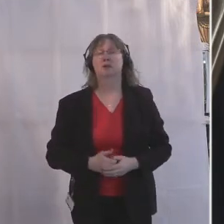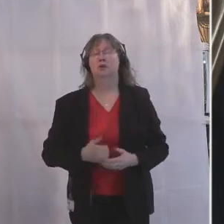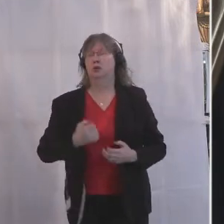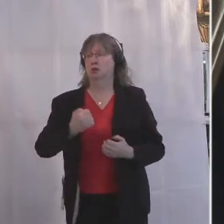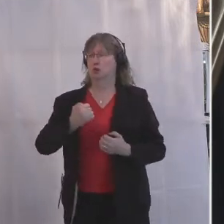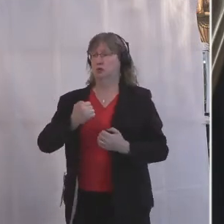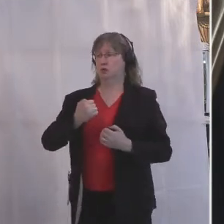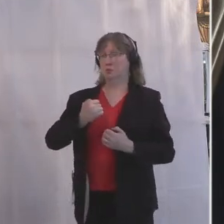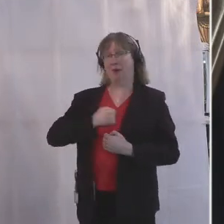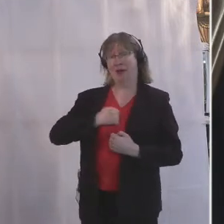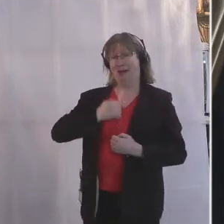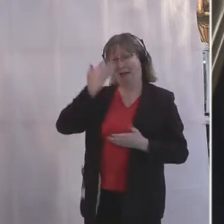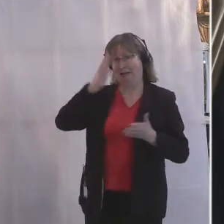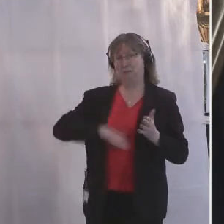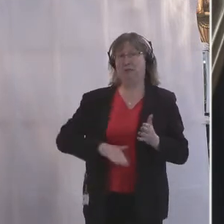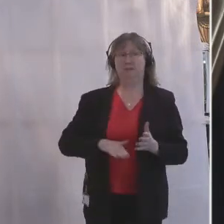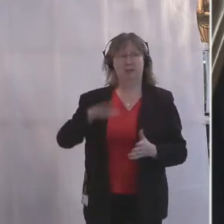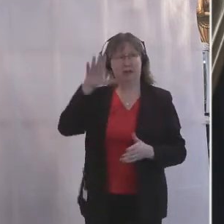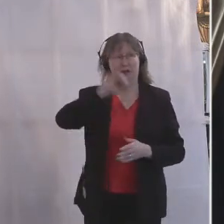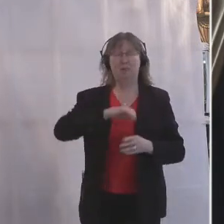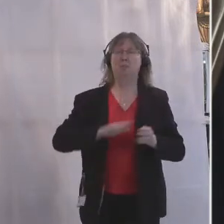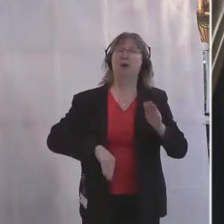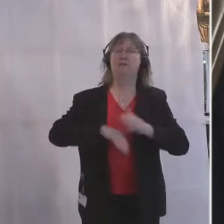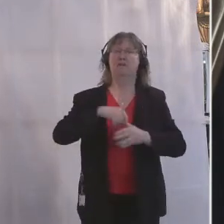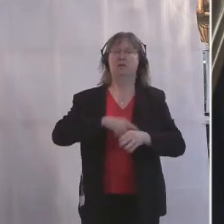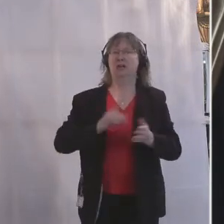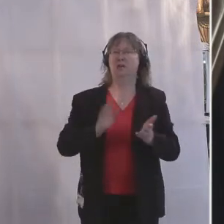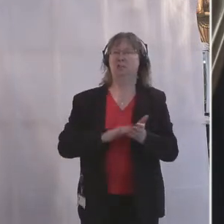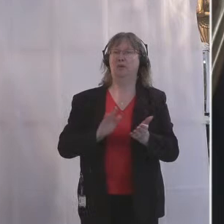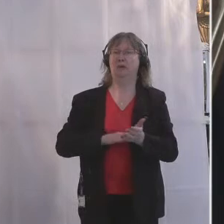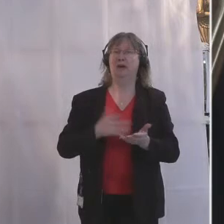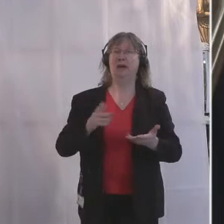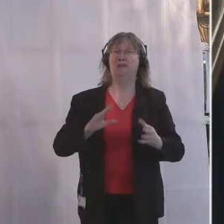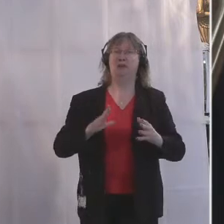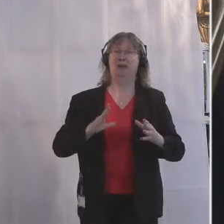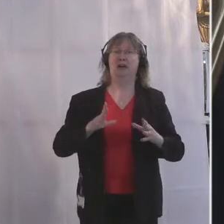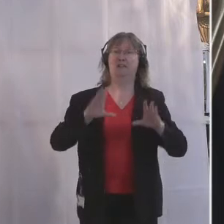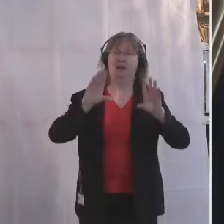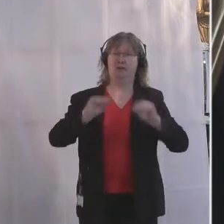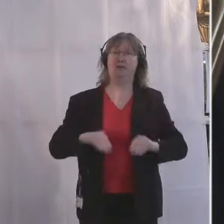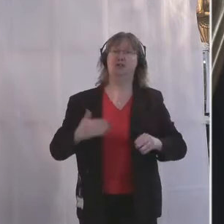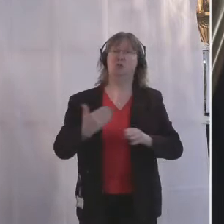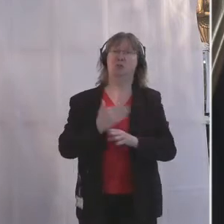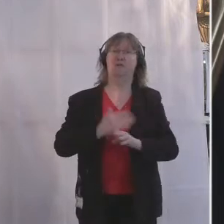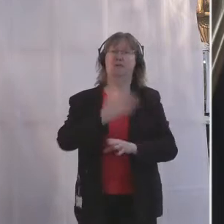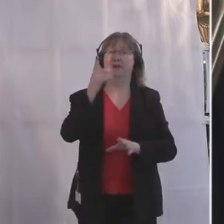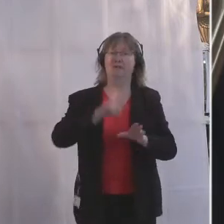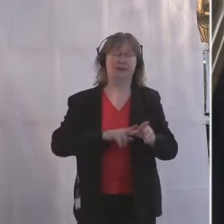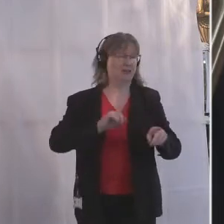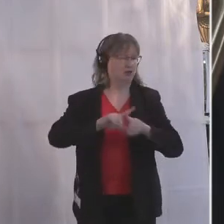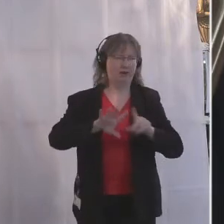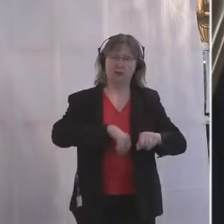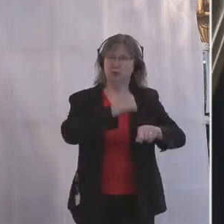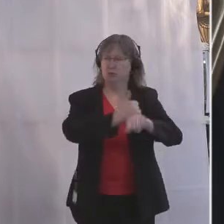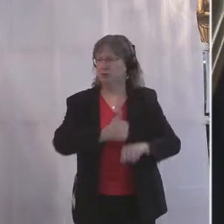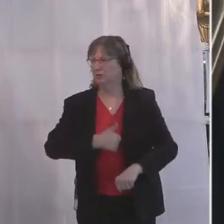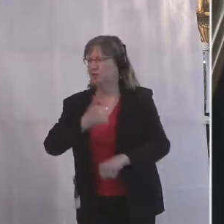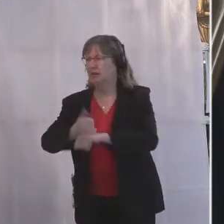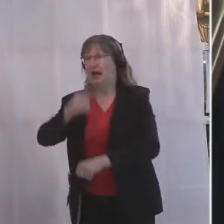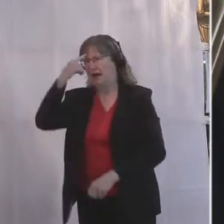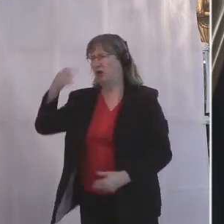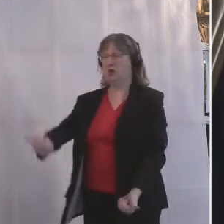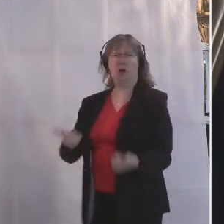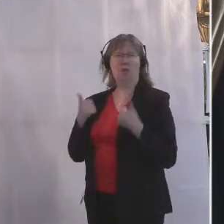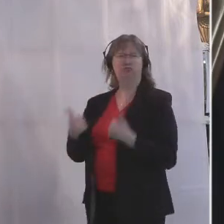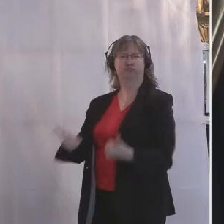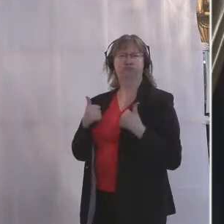experience when I was a full-time mum. I took a 5-year career break and I tried to set up a couple of businesses. I had so many I thought they were great,